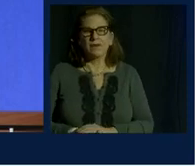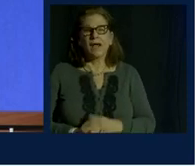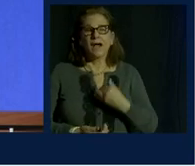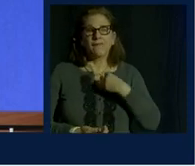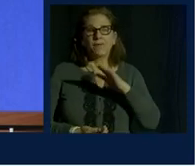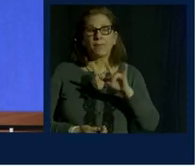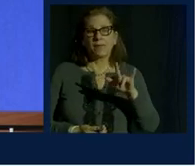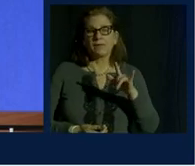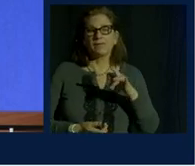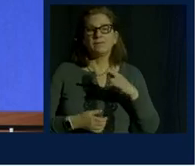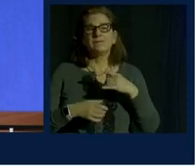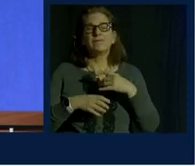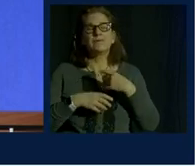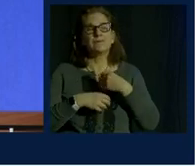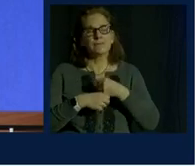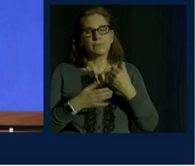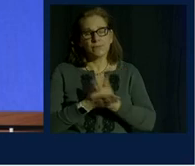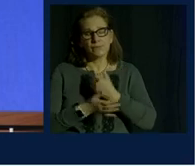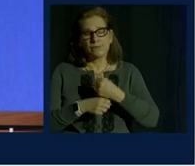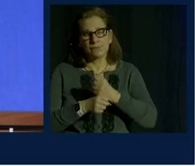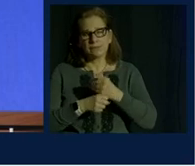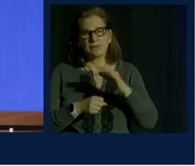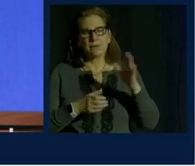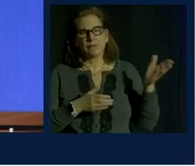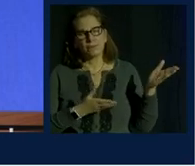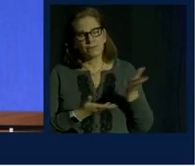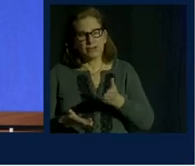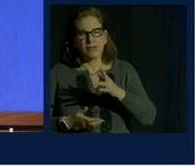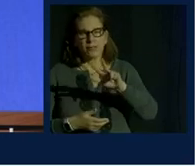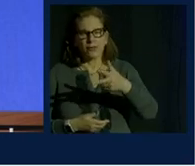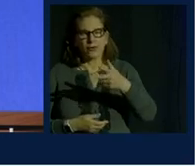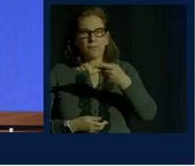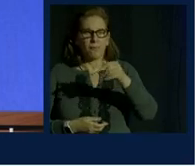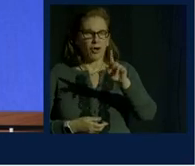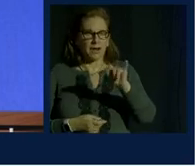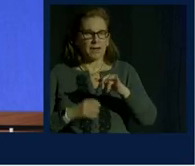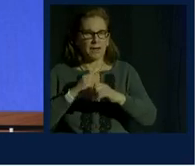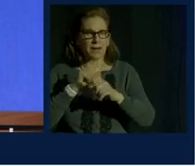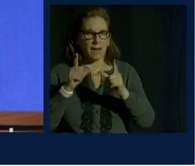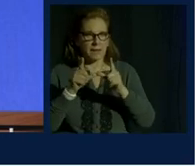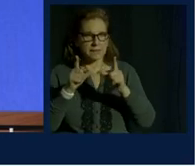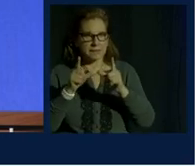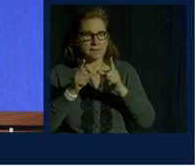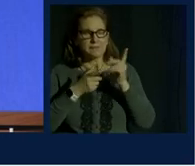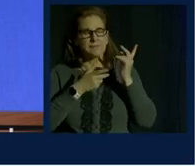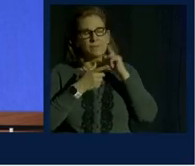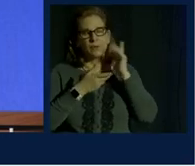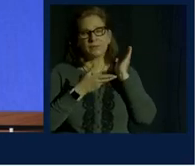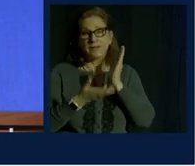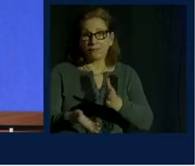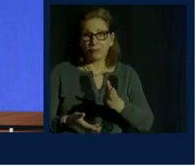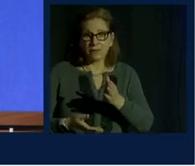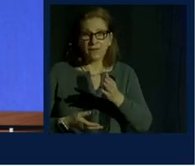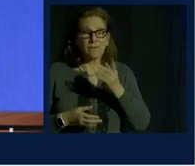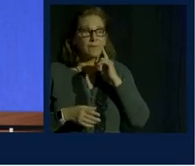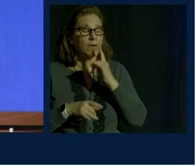third-party delivery license to help allow and promote the delivery of alcohol and